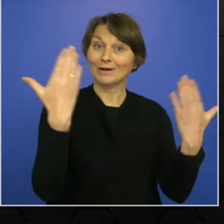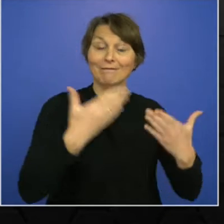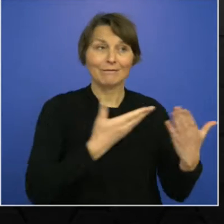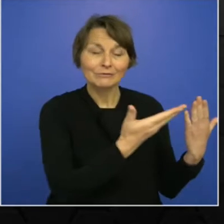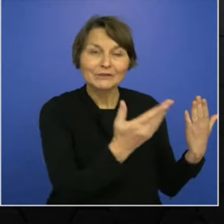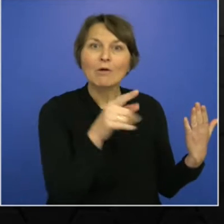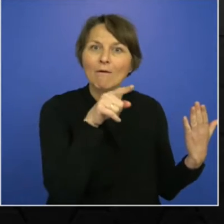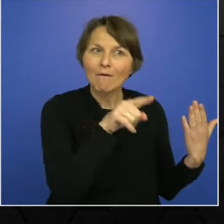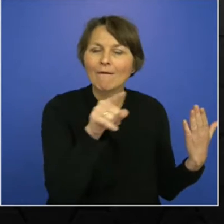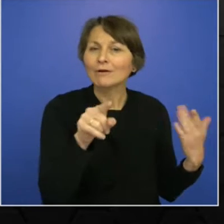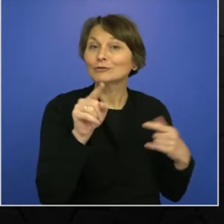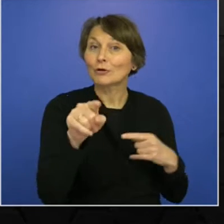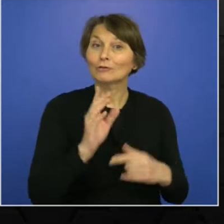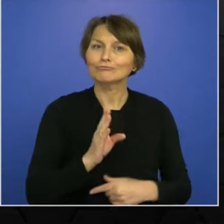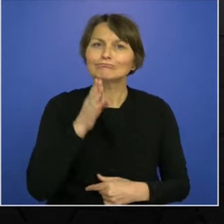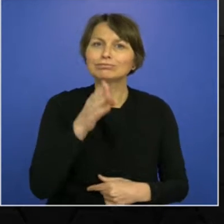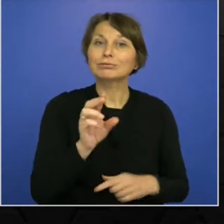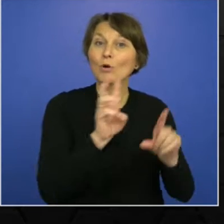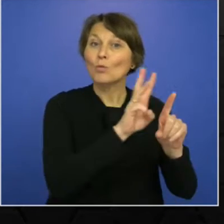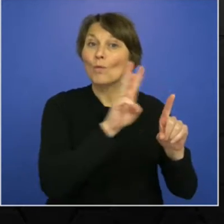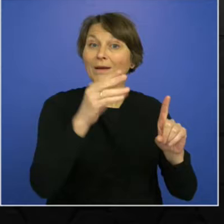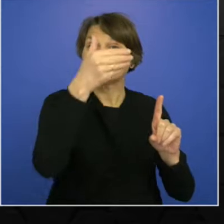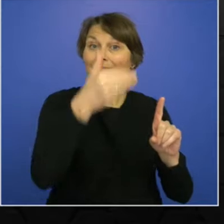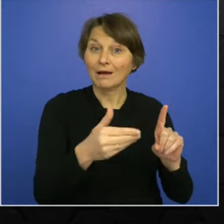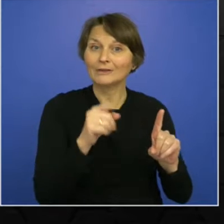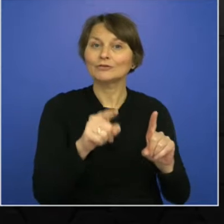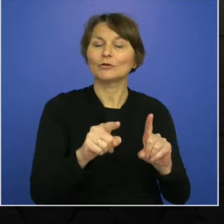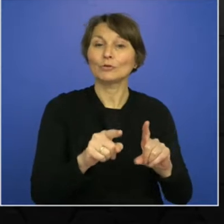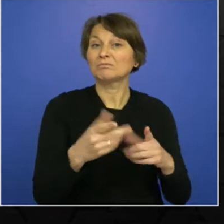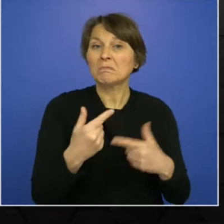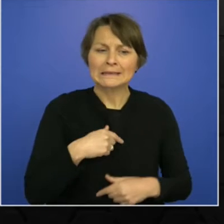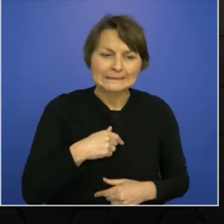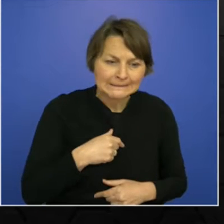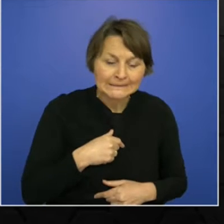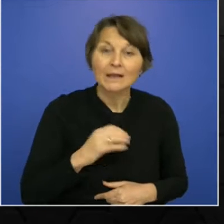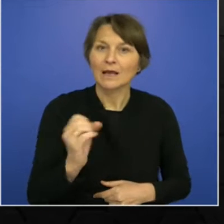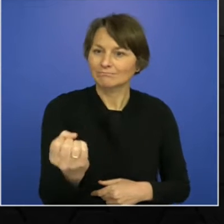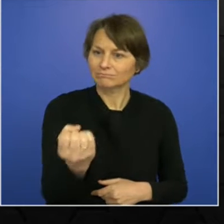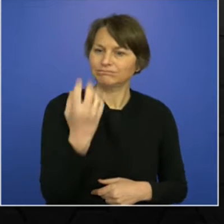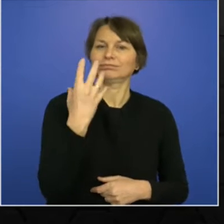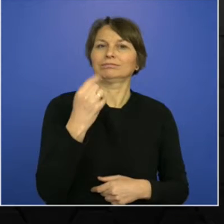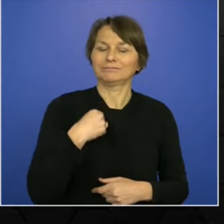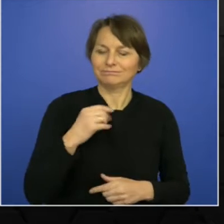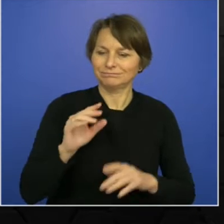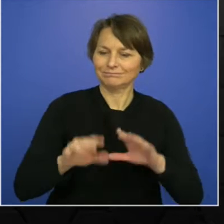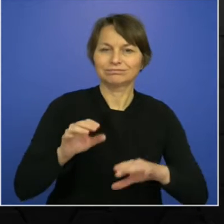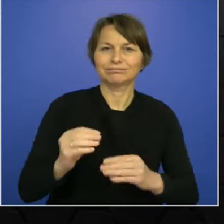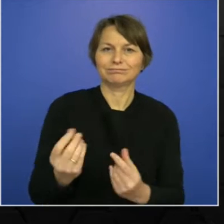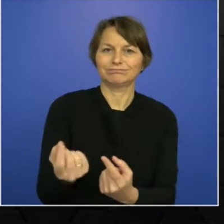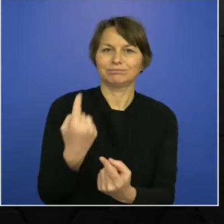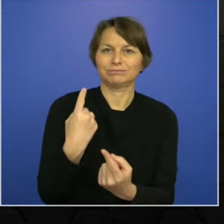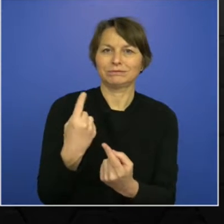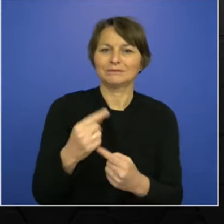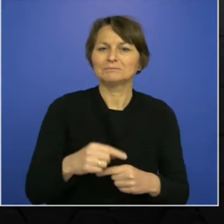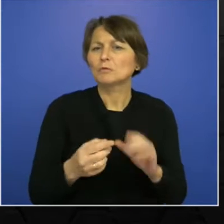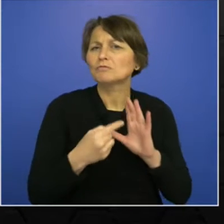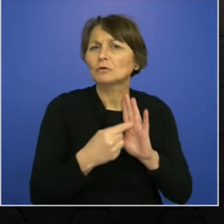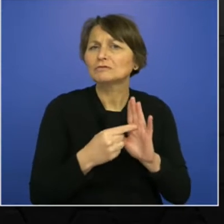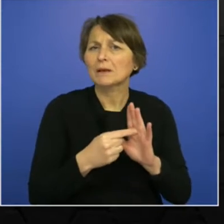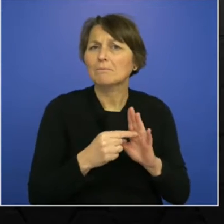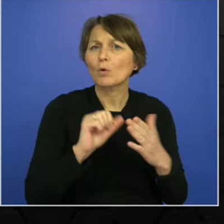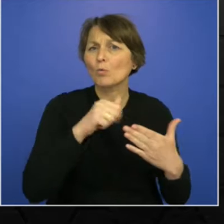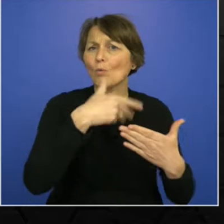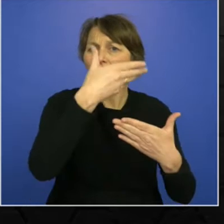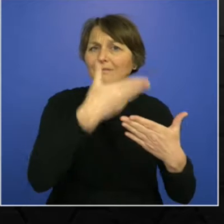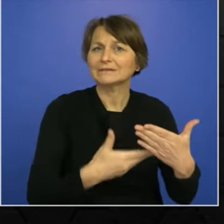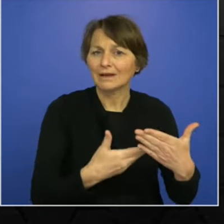for example, in this slide, I have two screenshots from messages I got in some websites from their